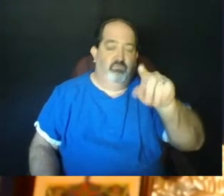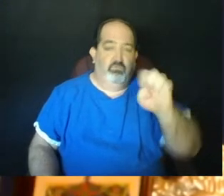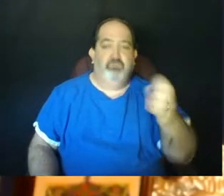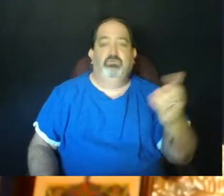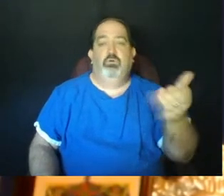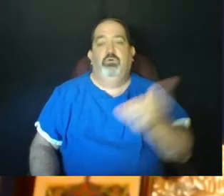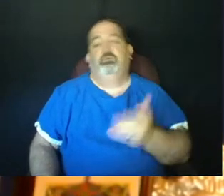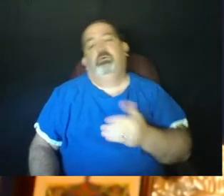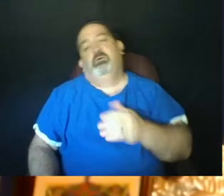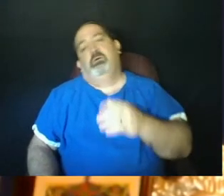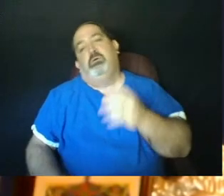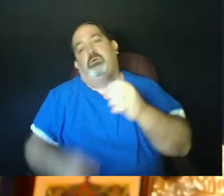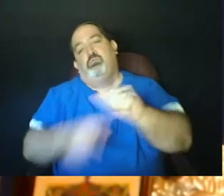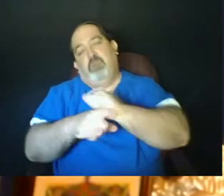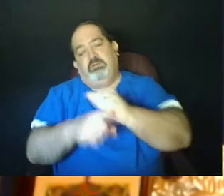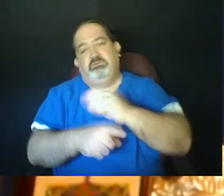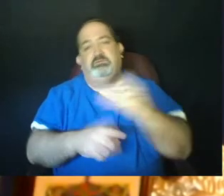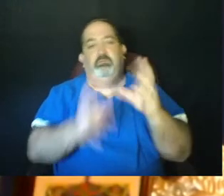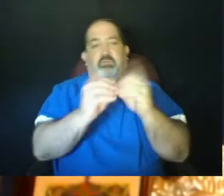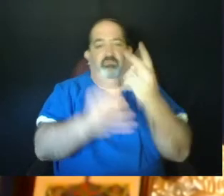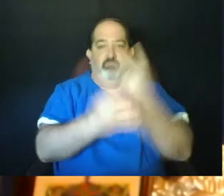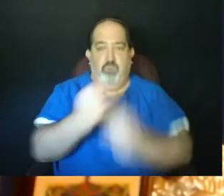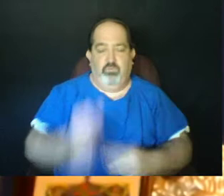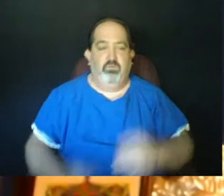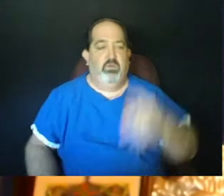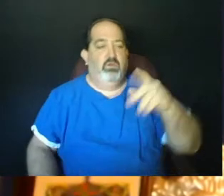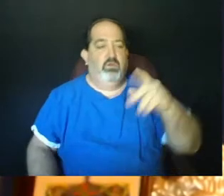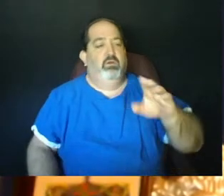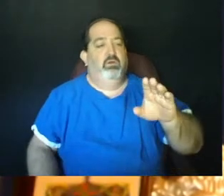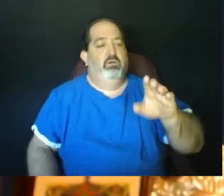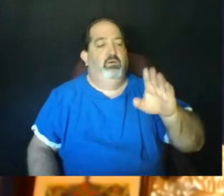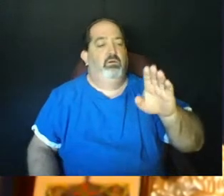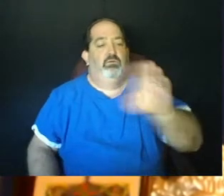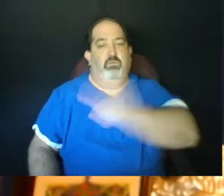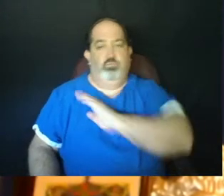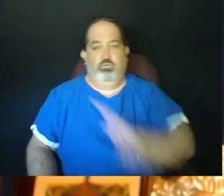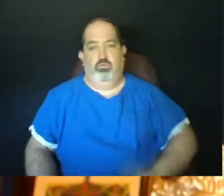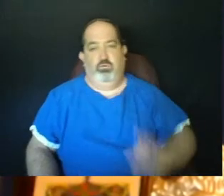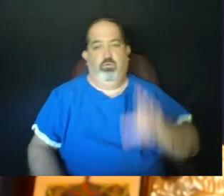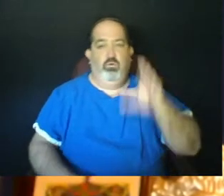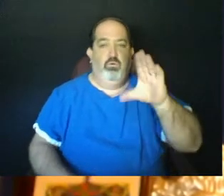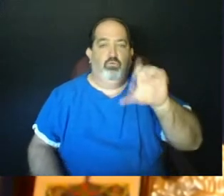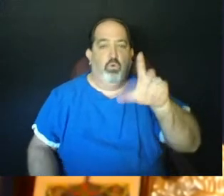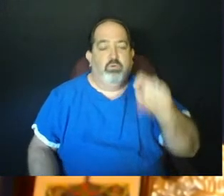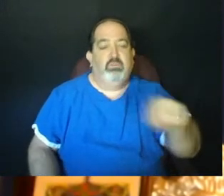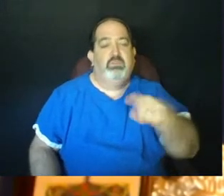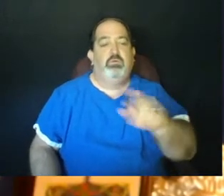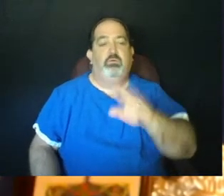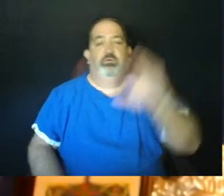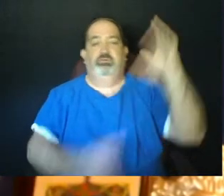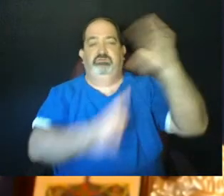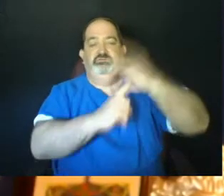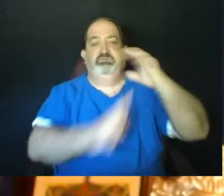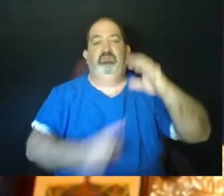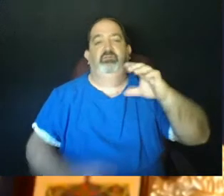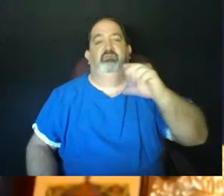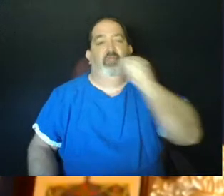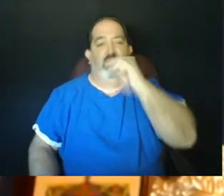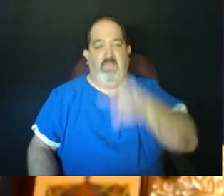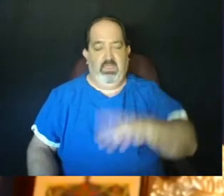and meetings for both. She has been on the baronial court, and during her tenure as chief lady in waiting, she fell ill, but